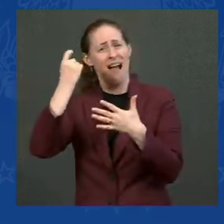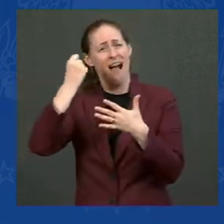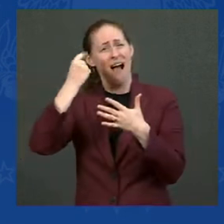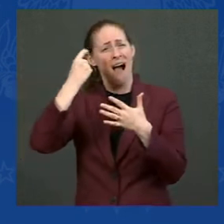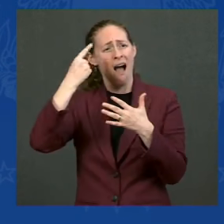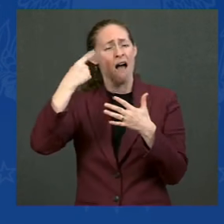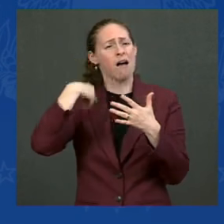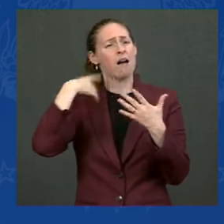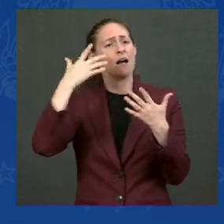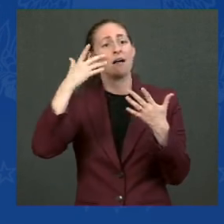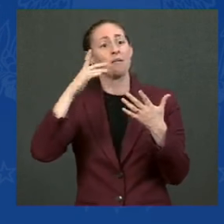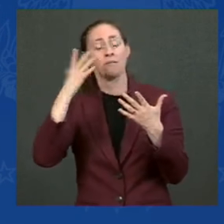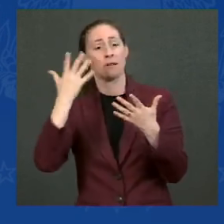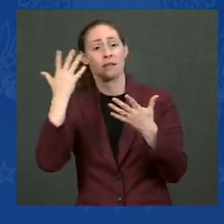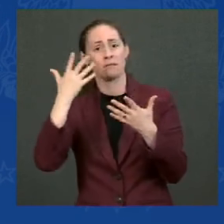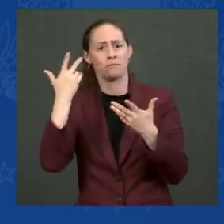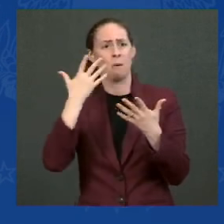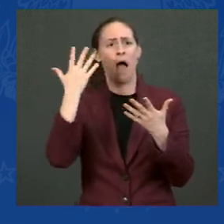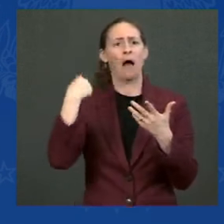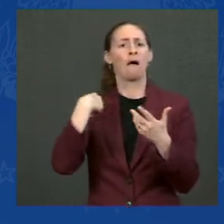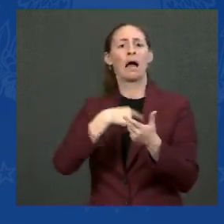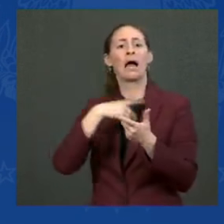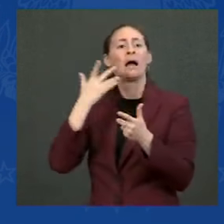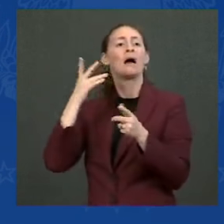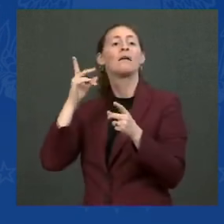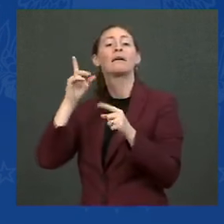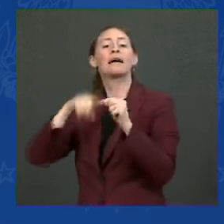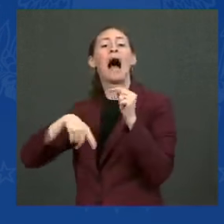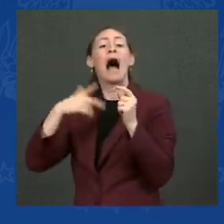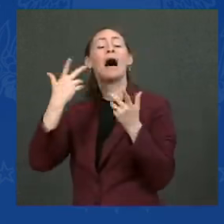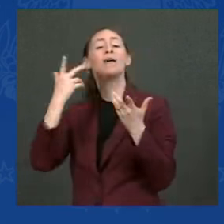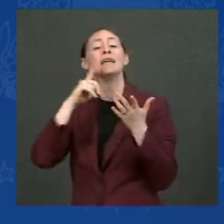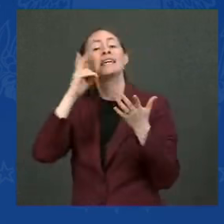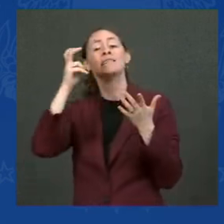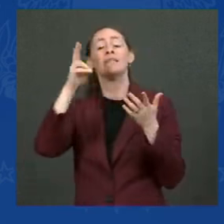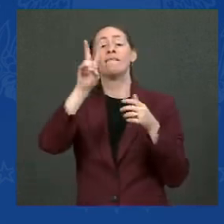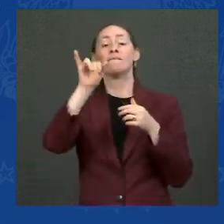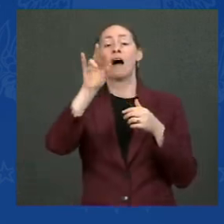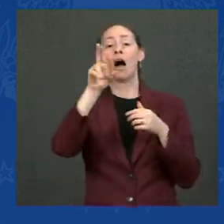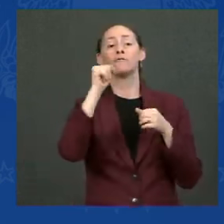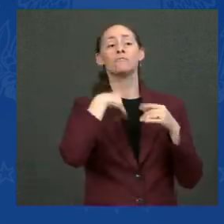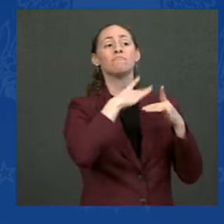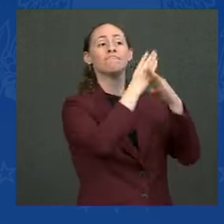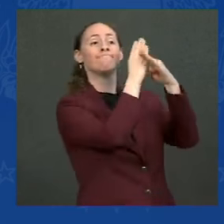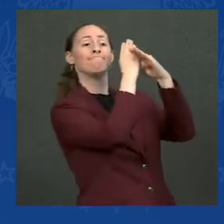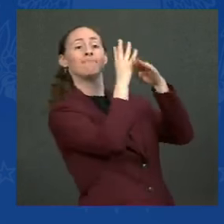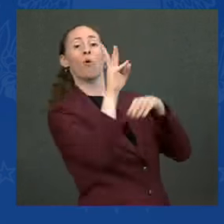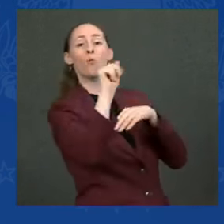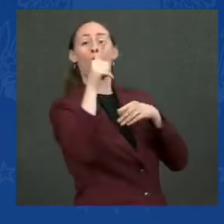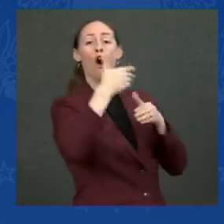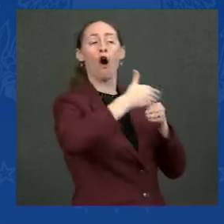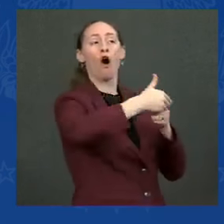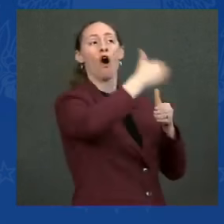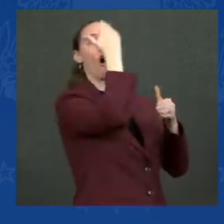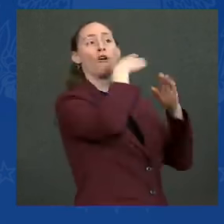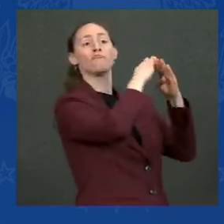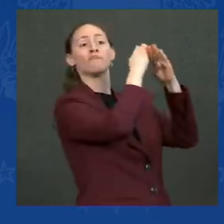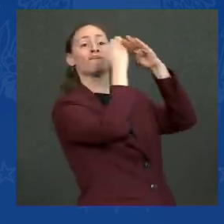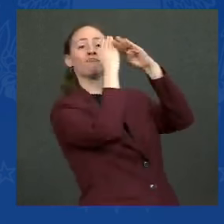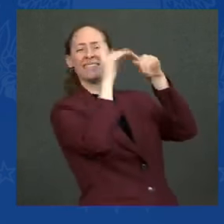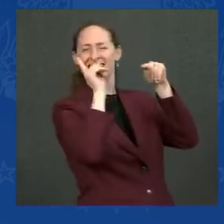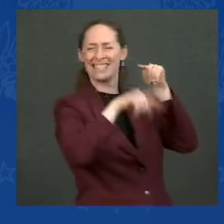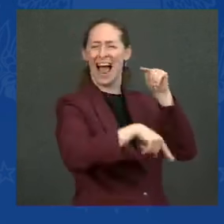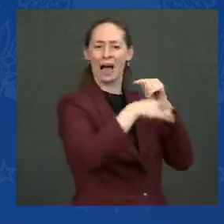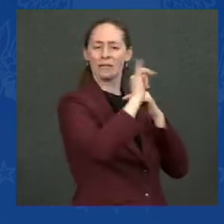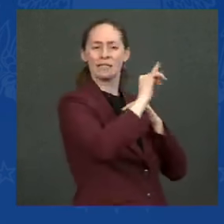before, you can't build a wall high enough to keep out a virus. You can't do it. You cannot